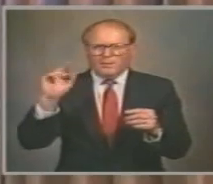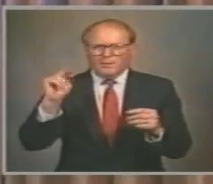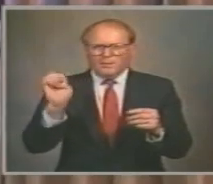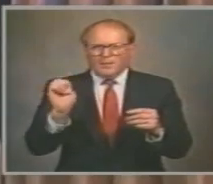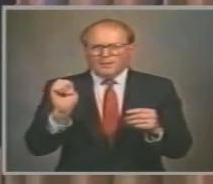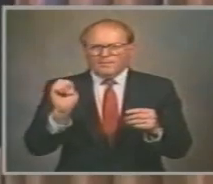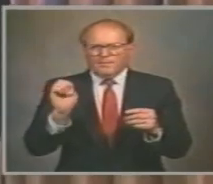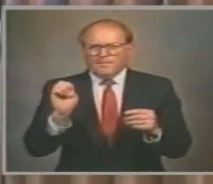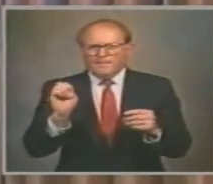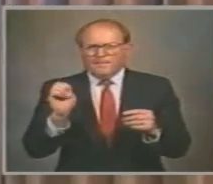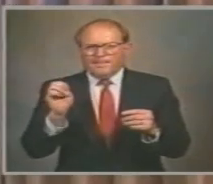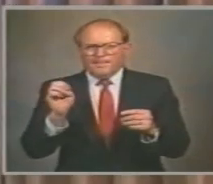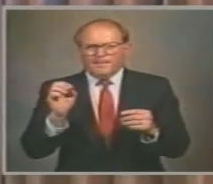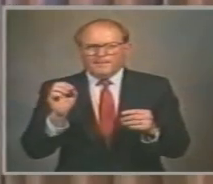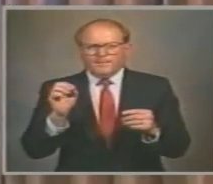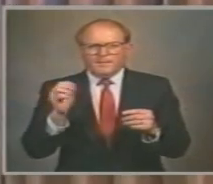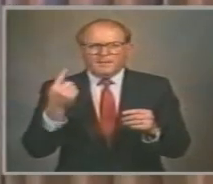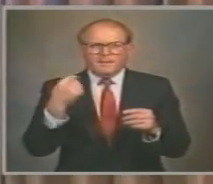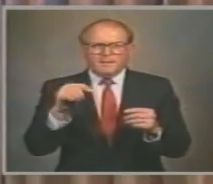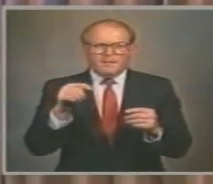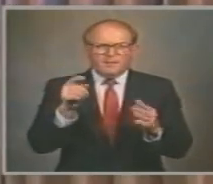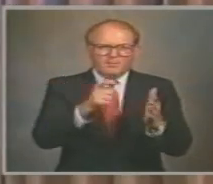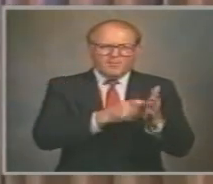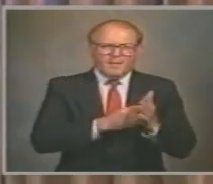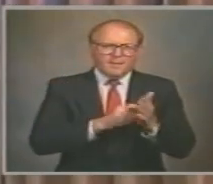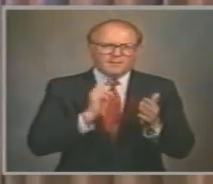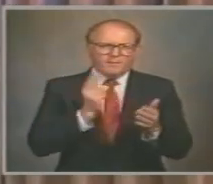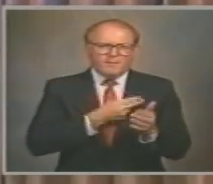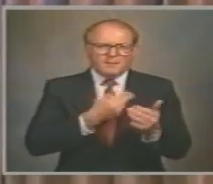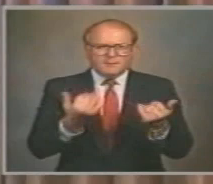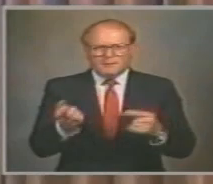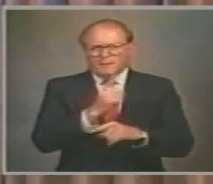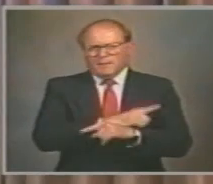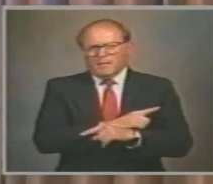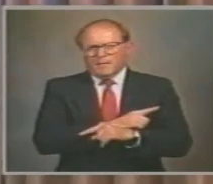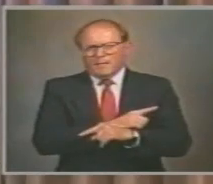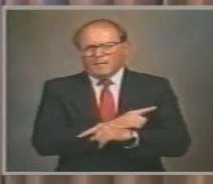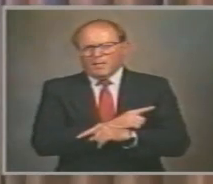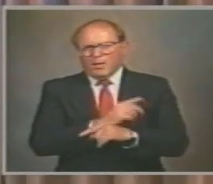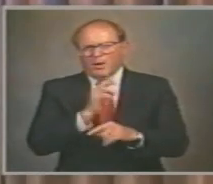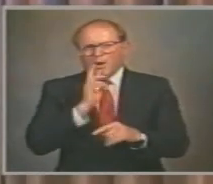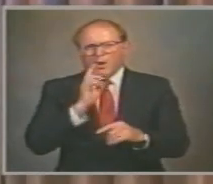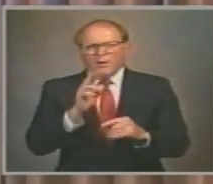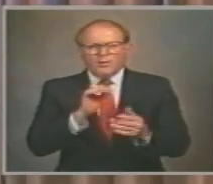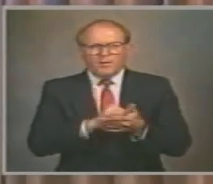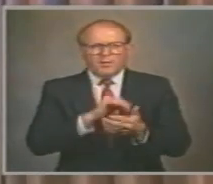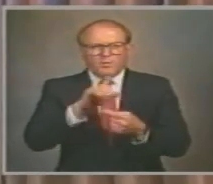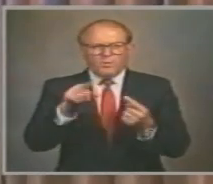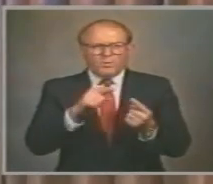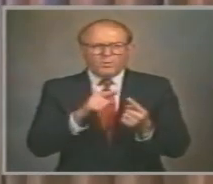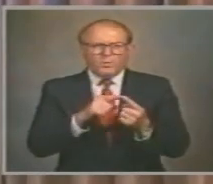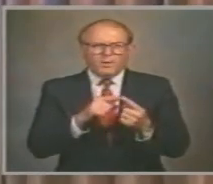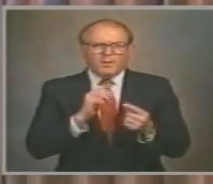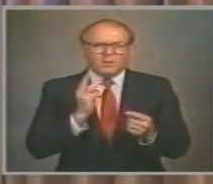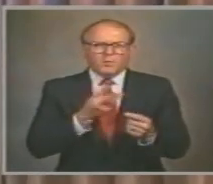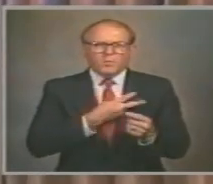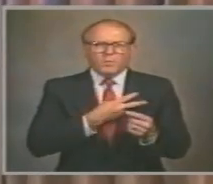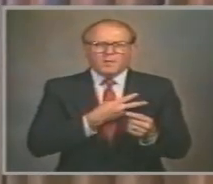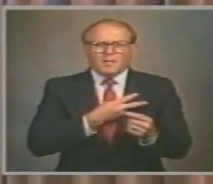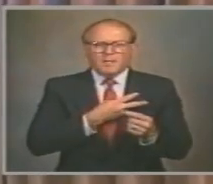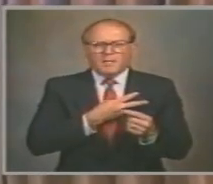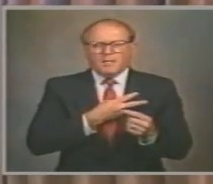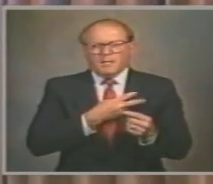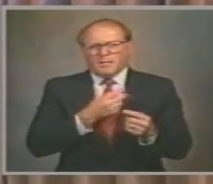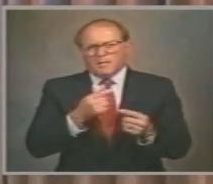The demands of us then, today, are that when boiled down to its purest